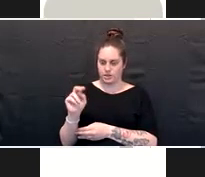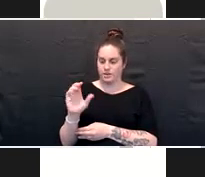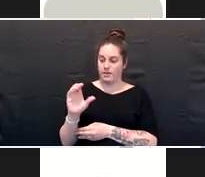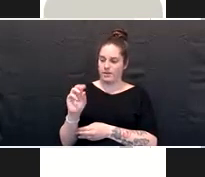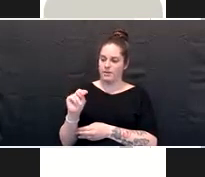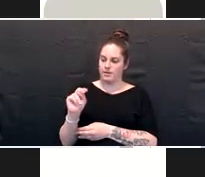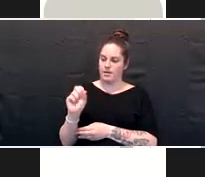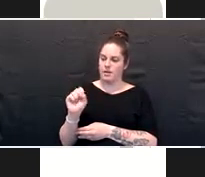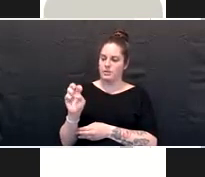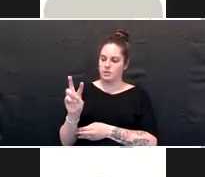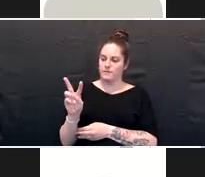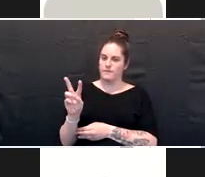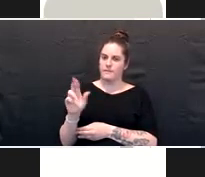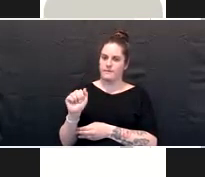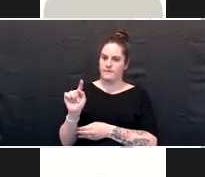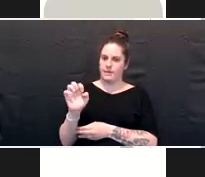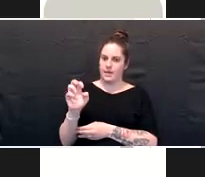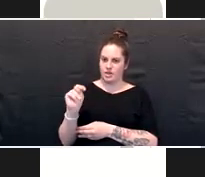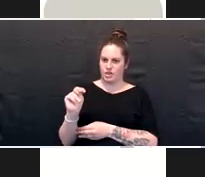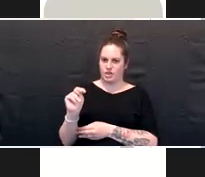conservation in physics,